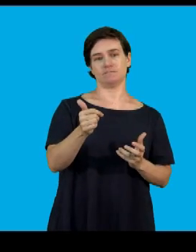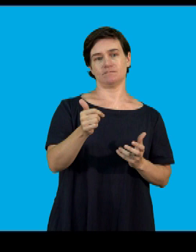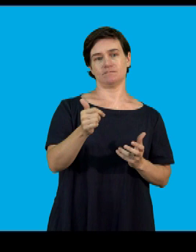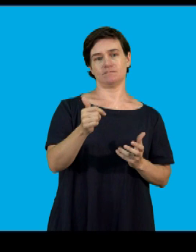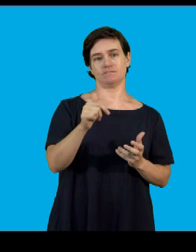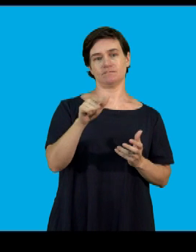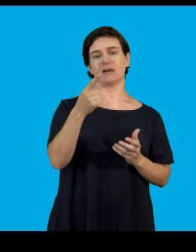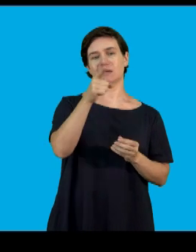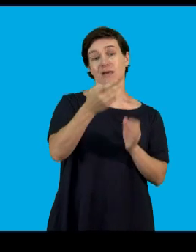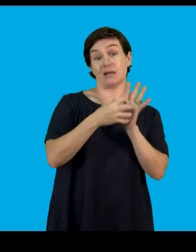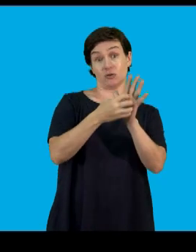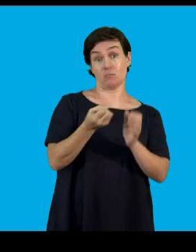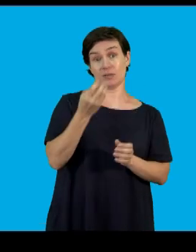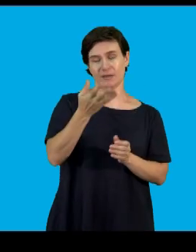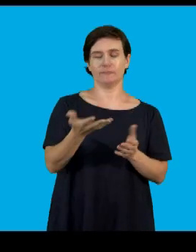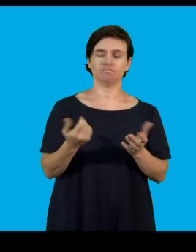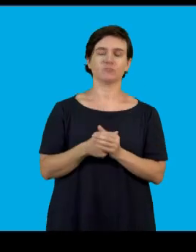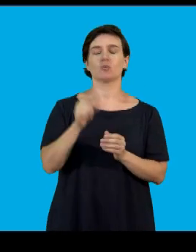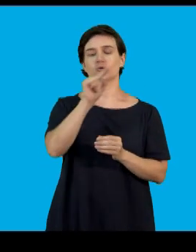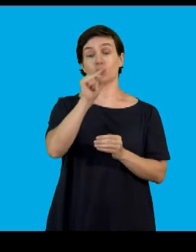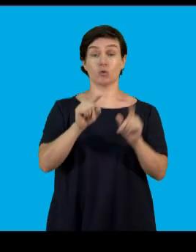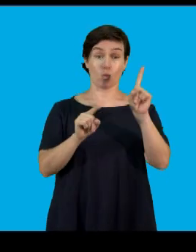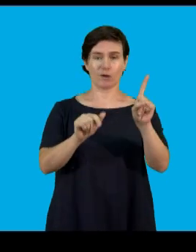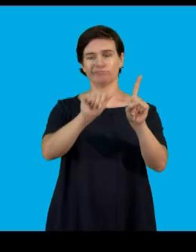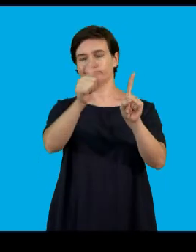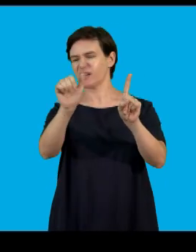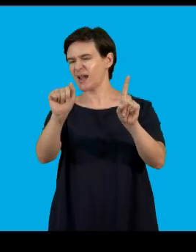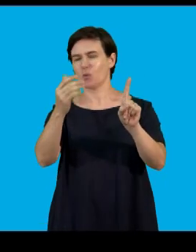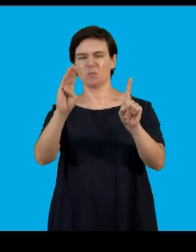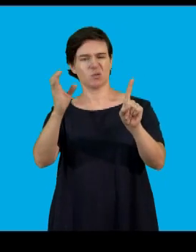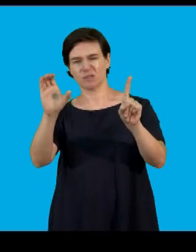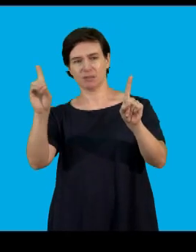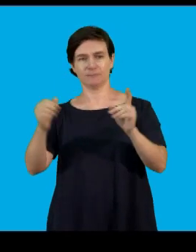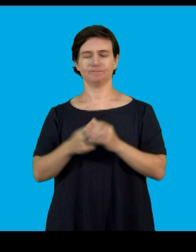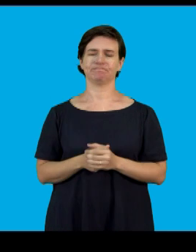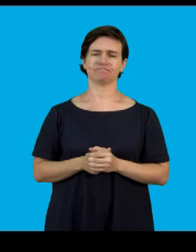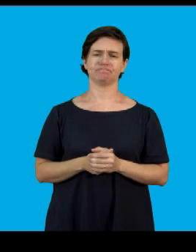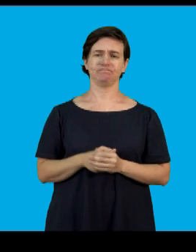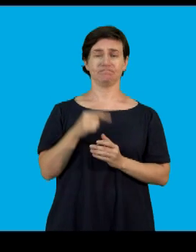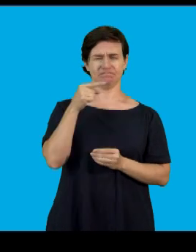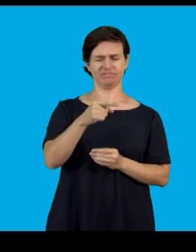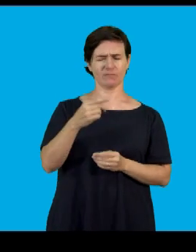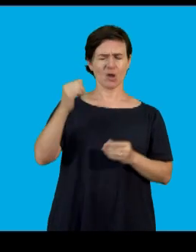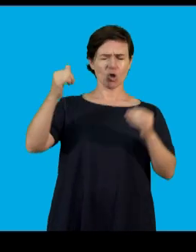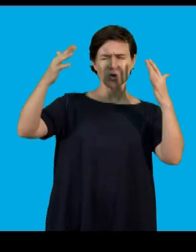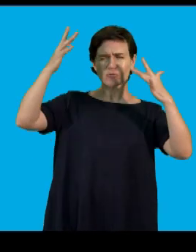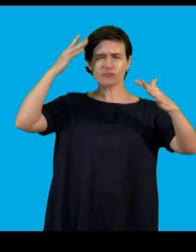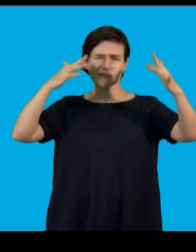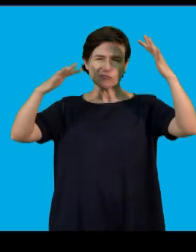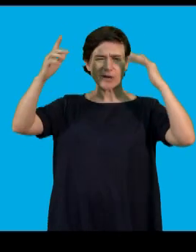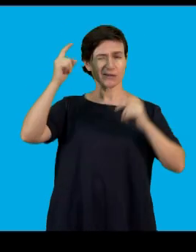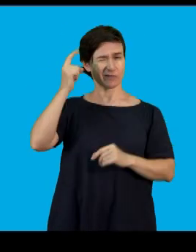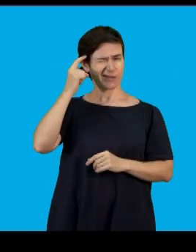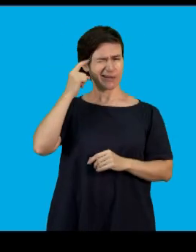1.2.3.12, and then e.g. here's an example that you were given. Right, let's write our answer there. Creative thinking, let's